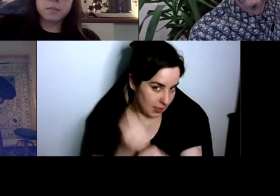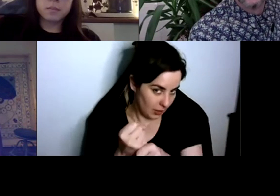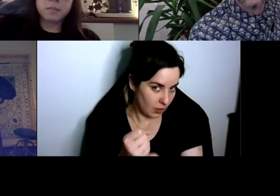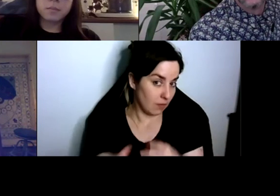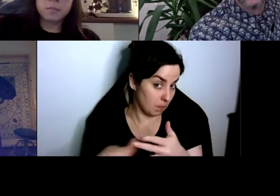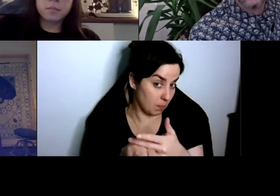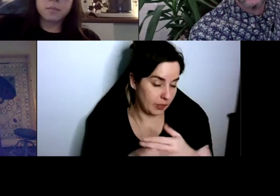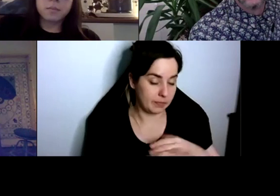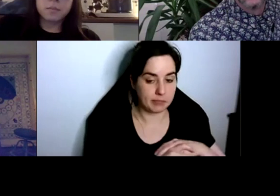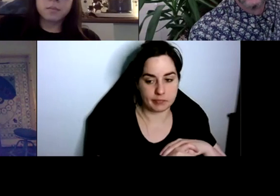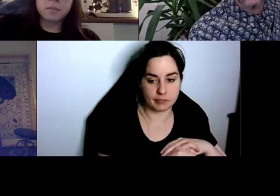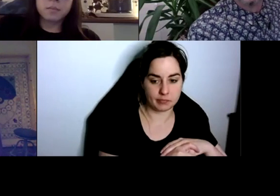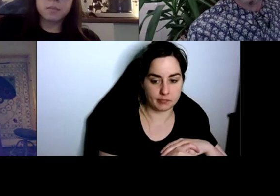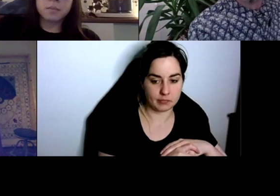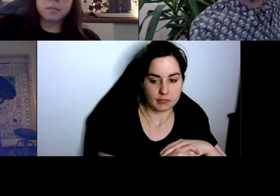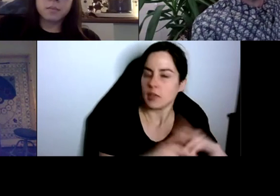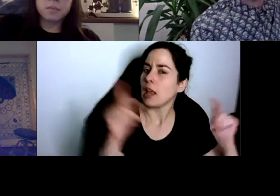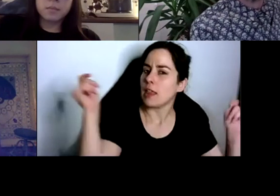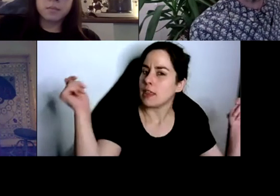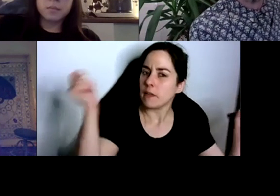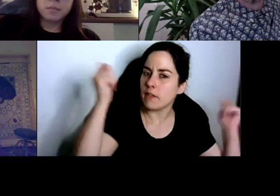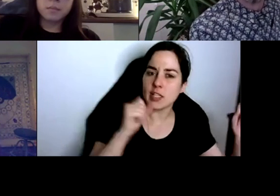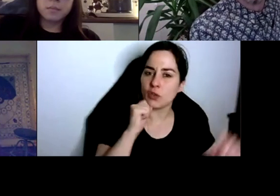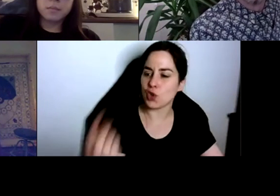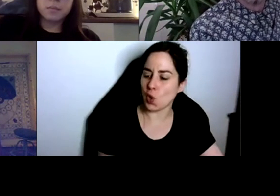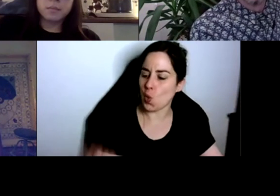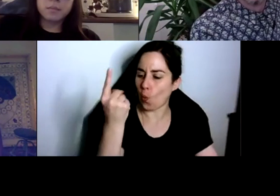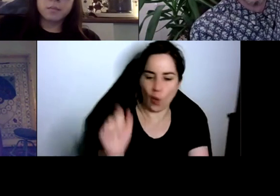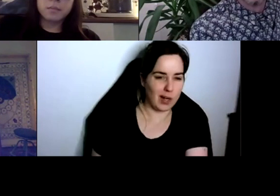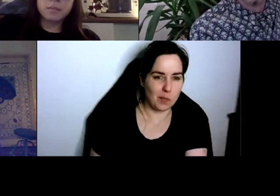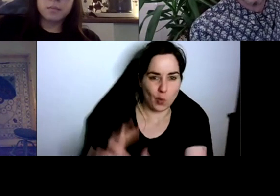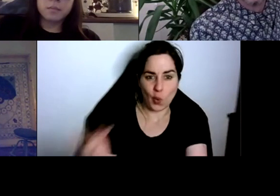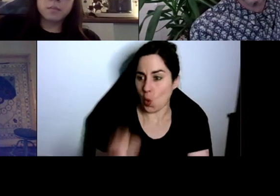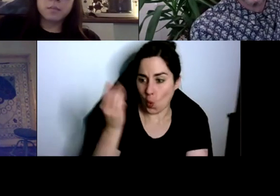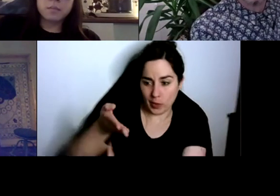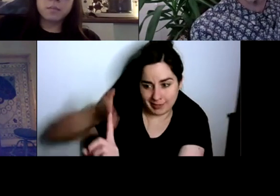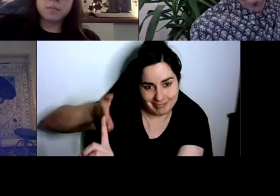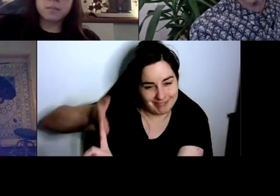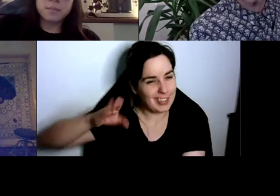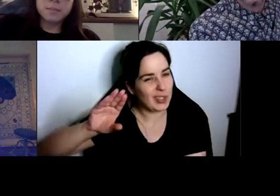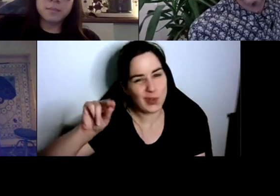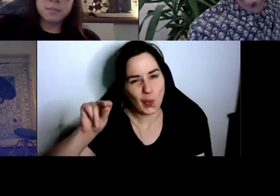the festival is not the only form. I think Tangled is a really good example of this.